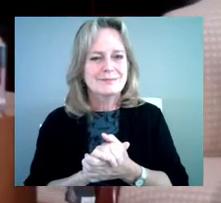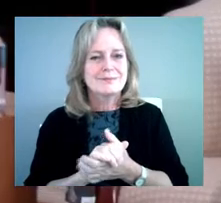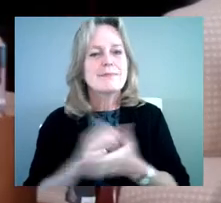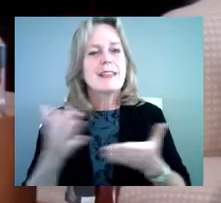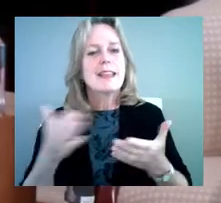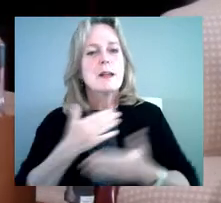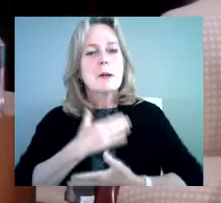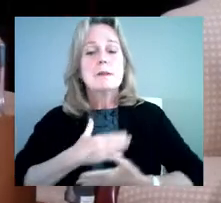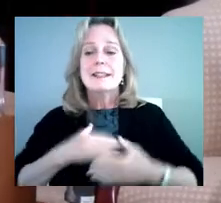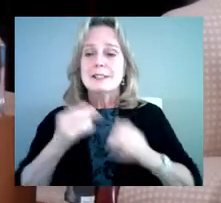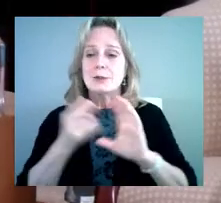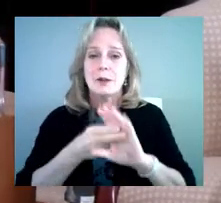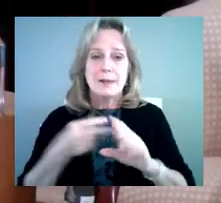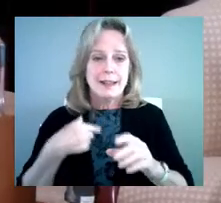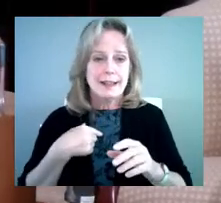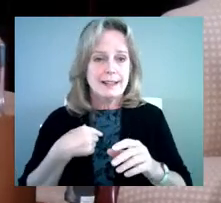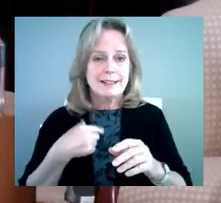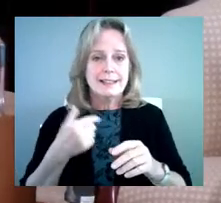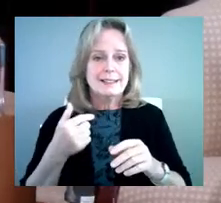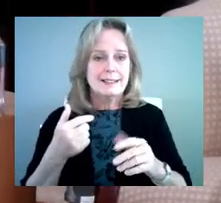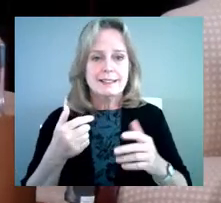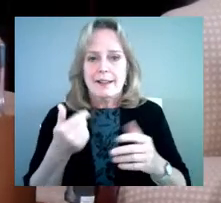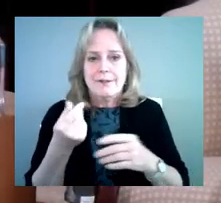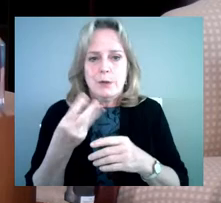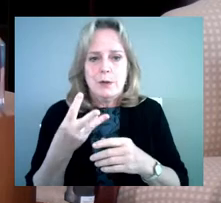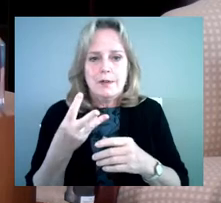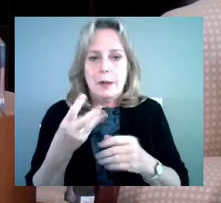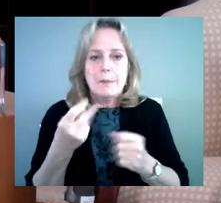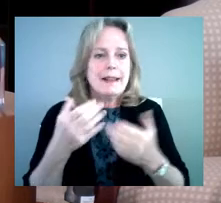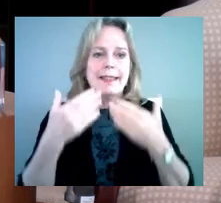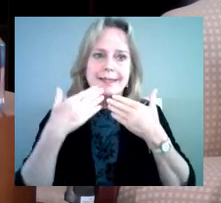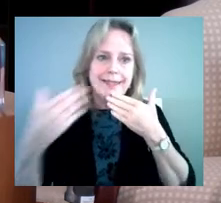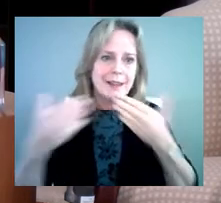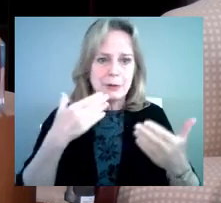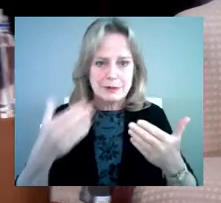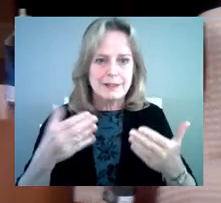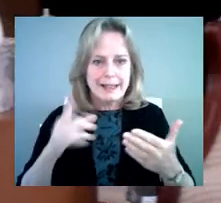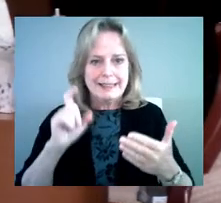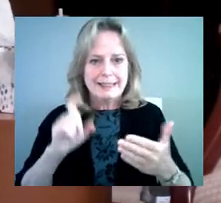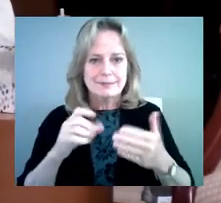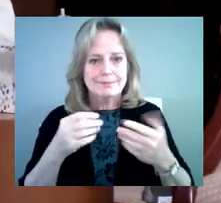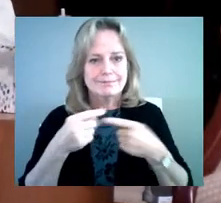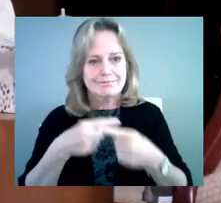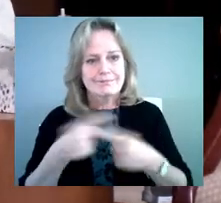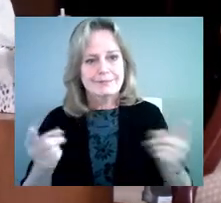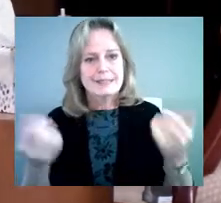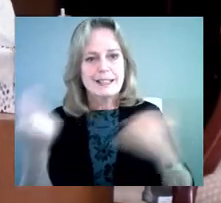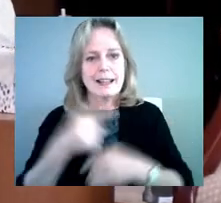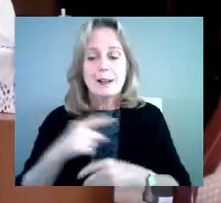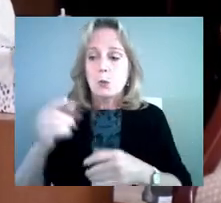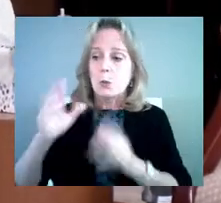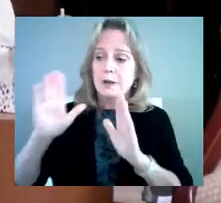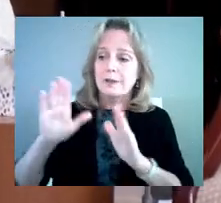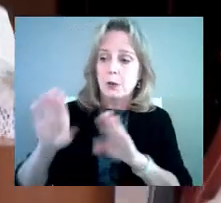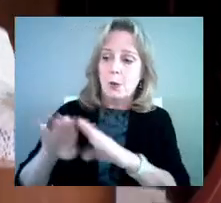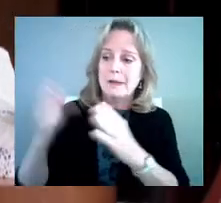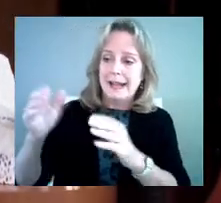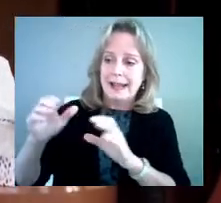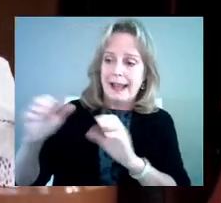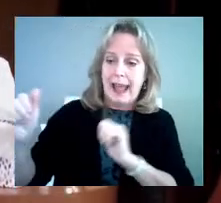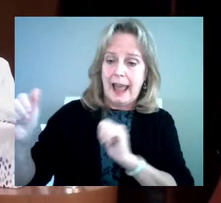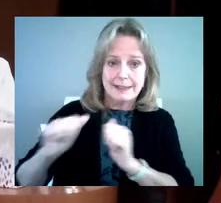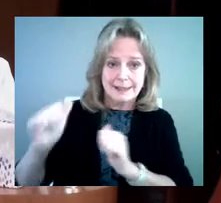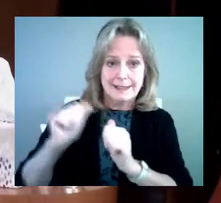please join me in just a few of the many thank yous that are due today. First, thank you to our wonderful opening act,